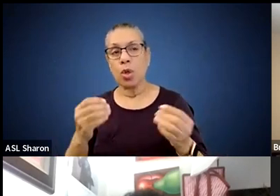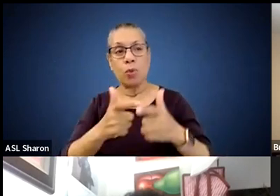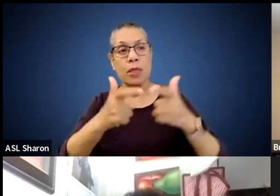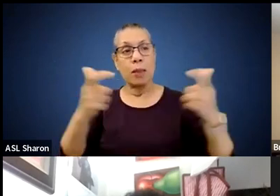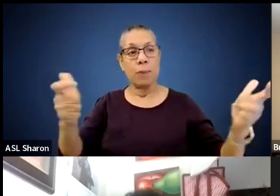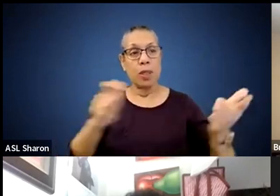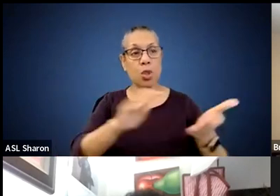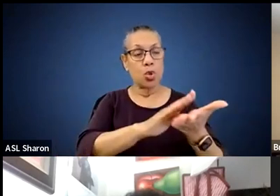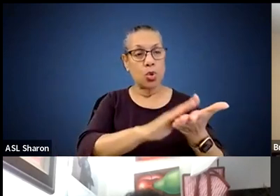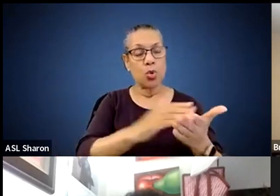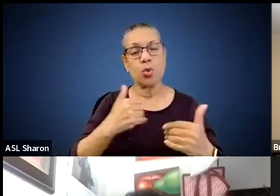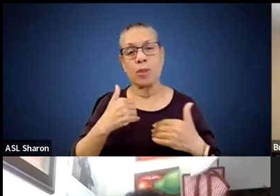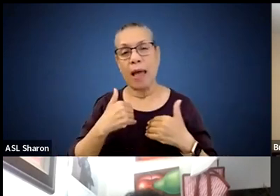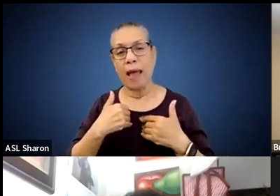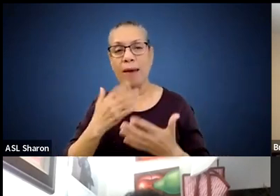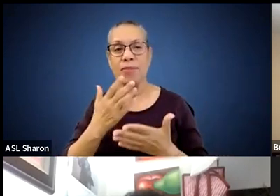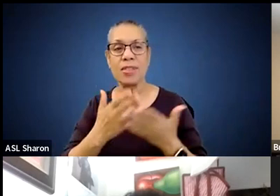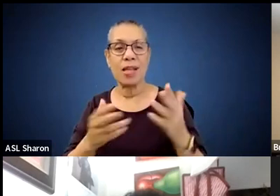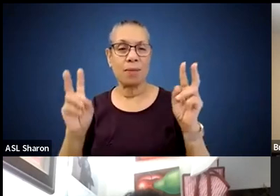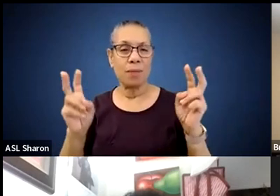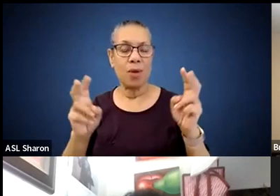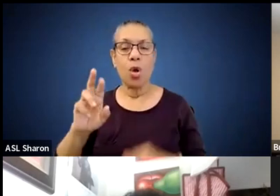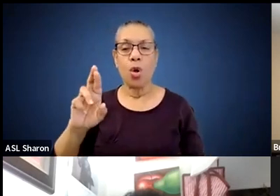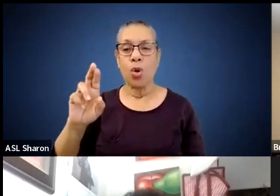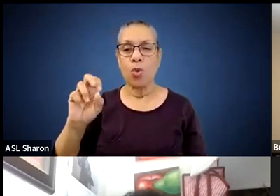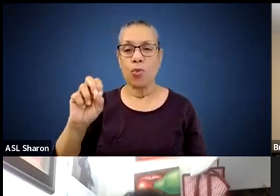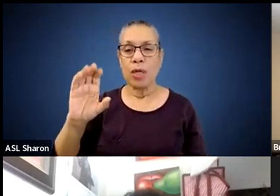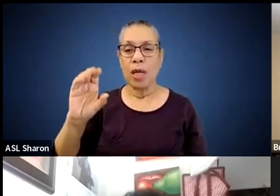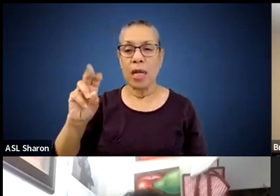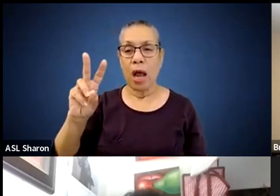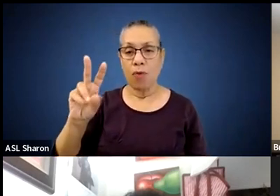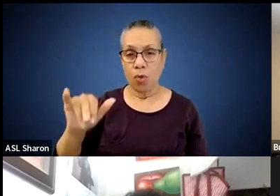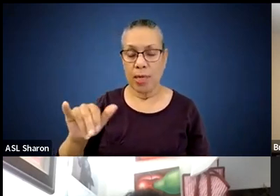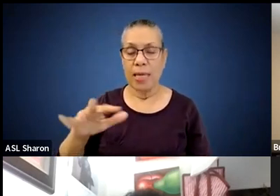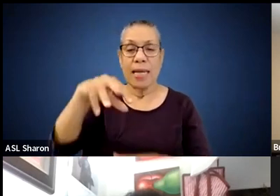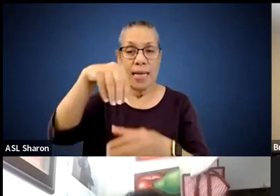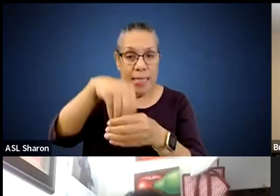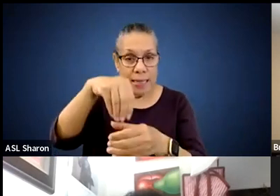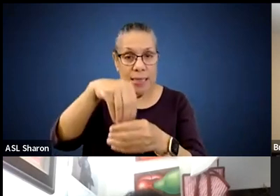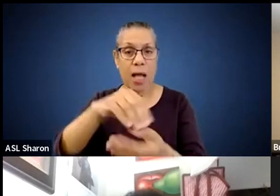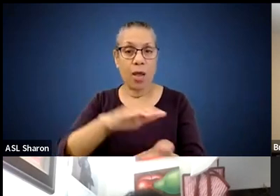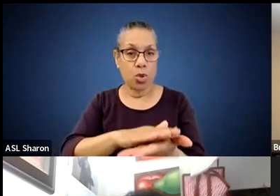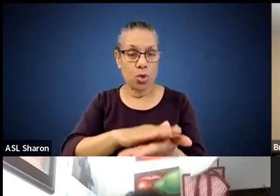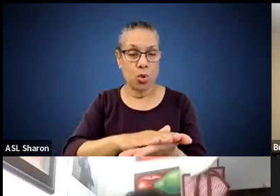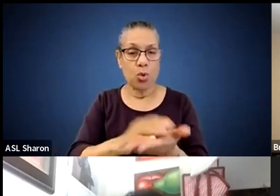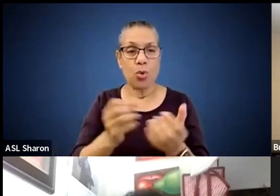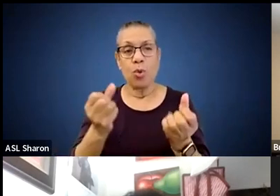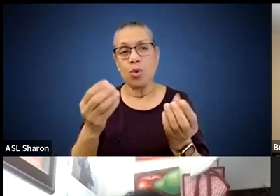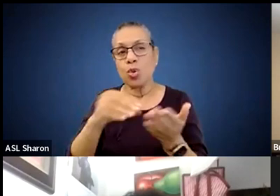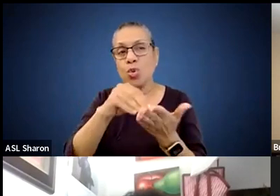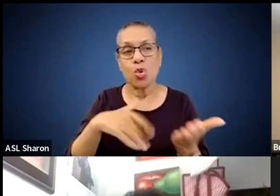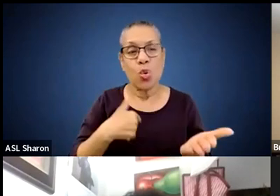have some of the credit recovery and alternative programming right in the school so the student doesn't need to leave